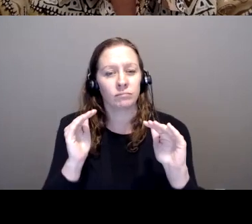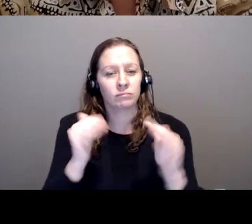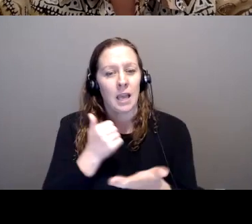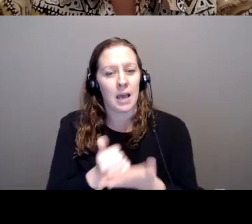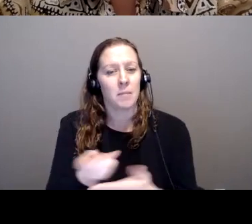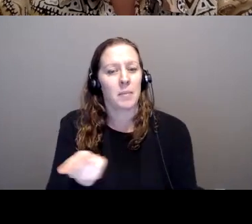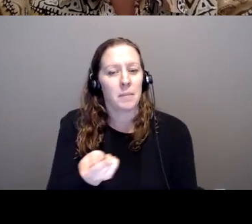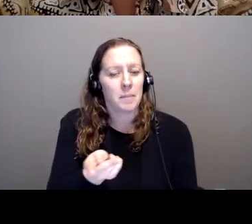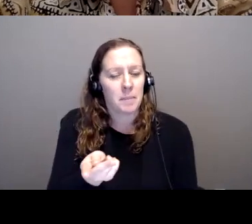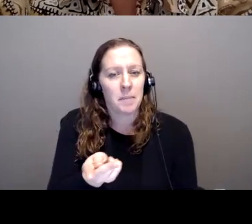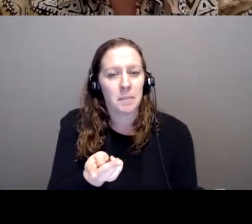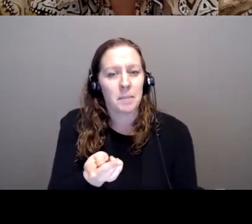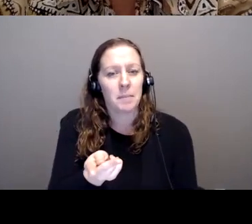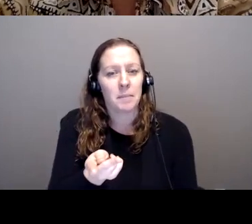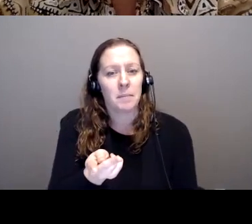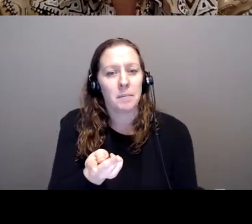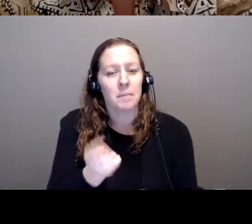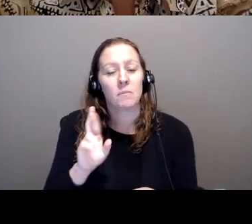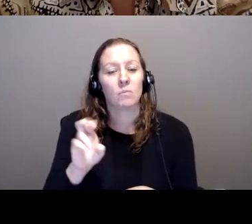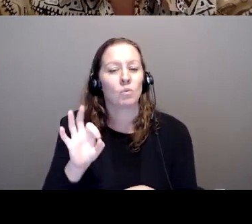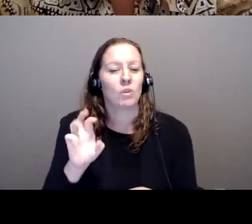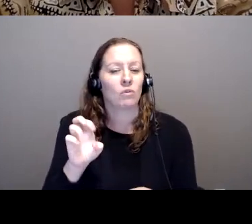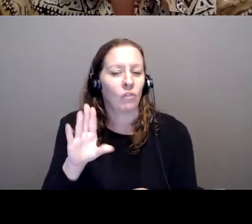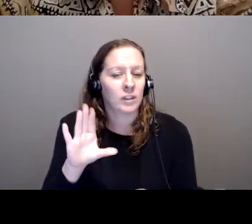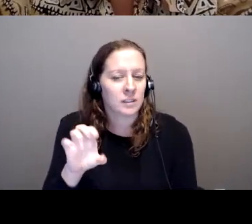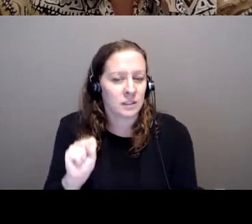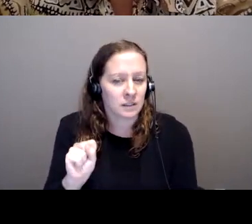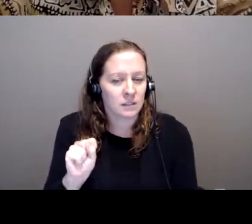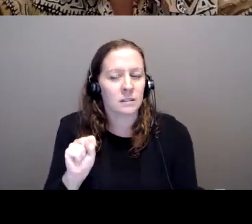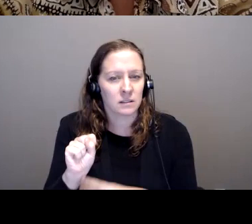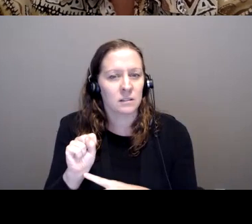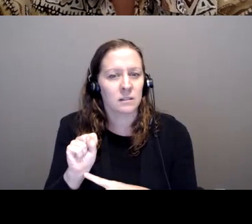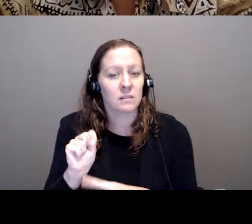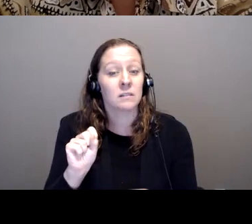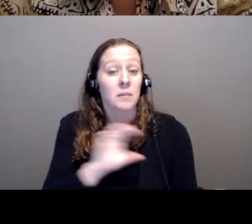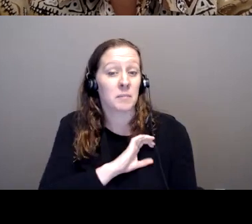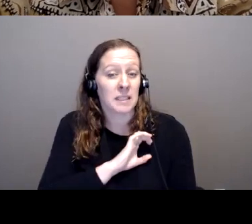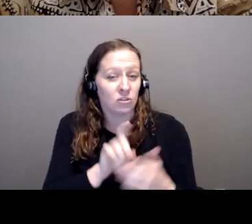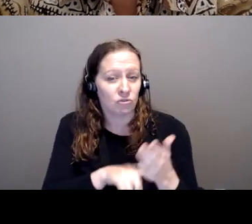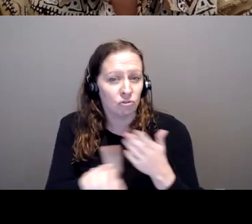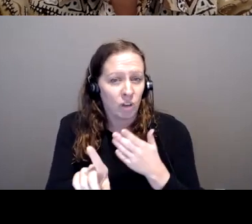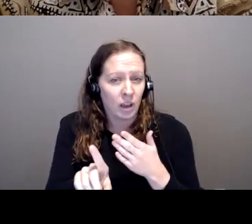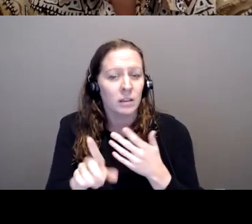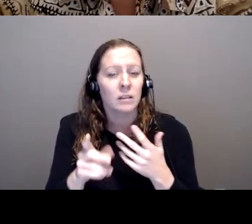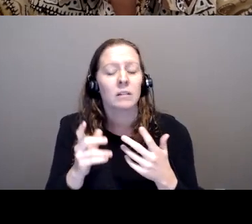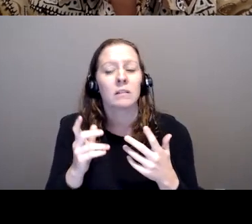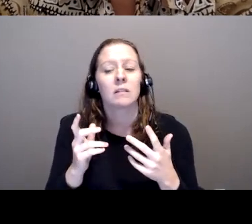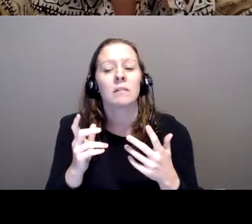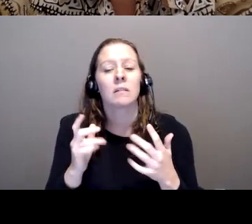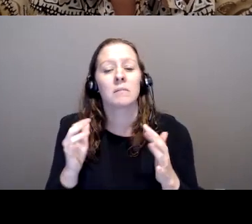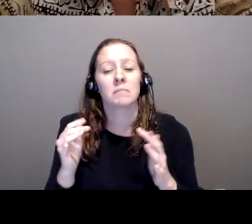them with references, and they would need to do police check, and